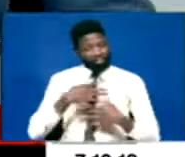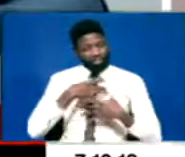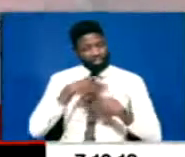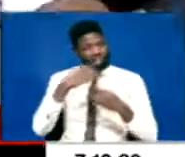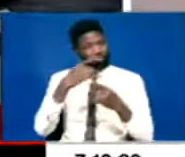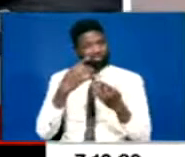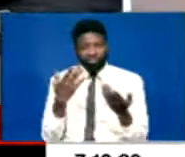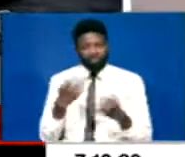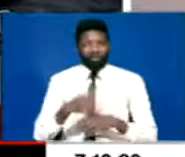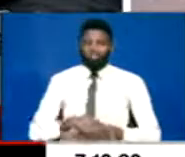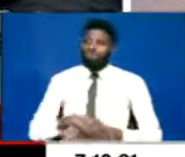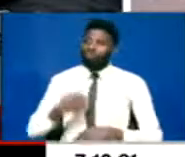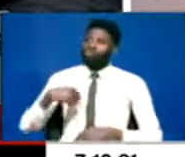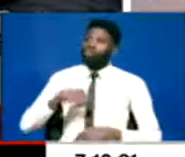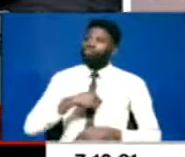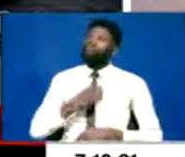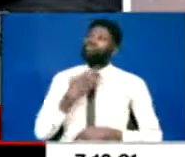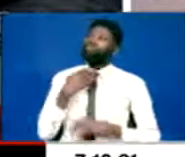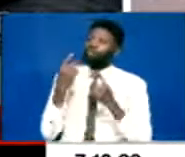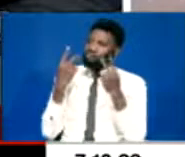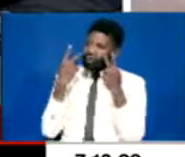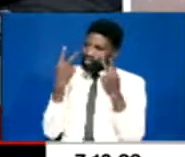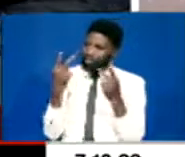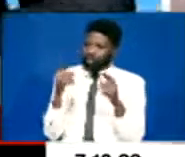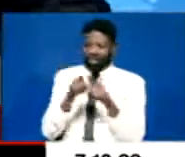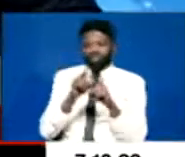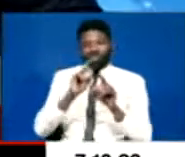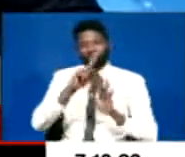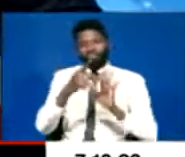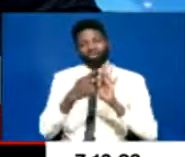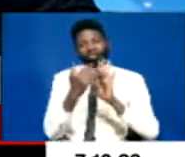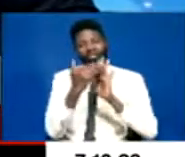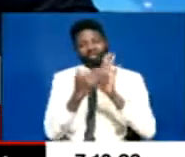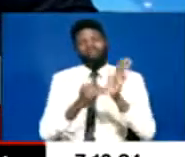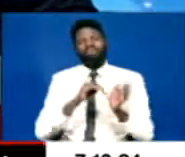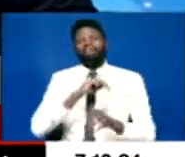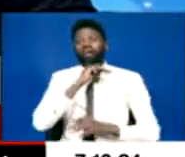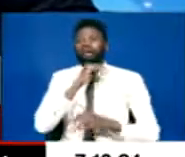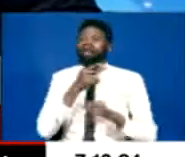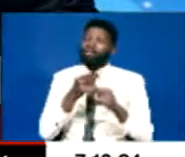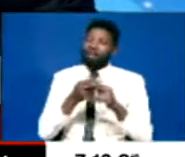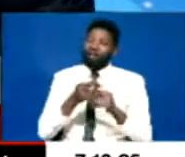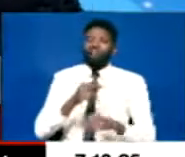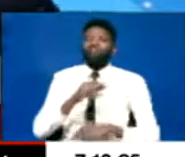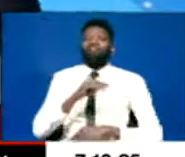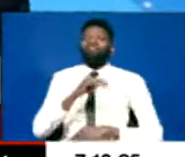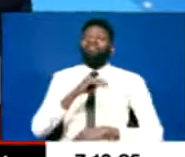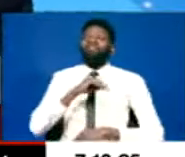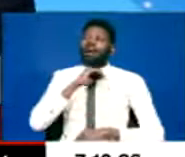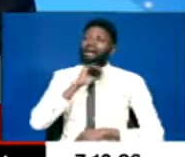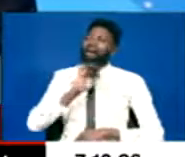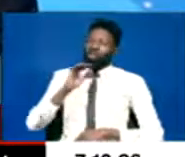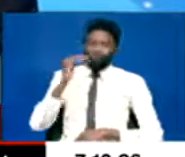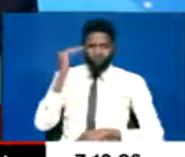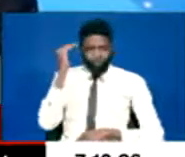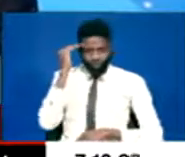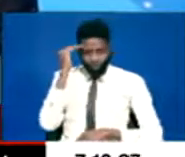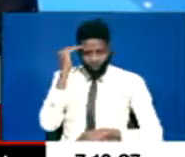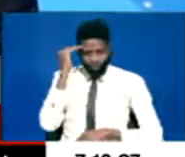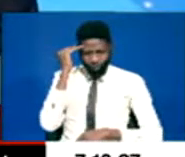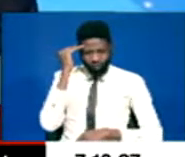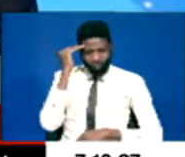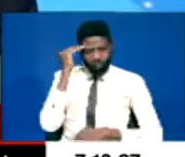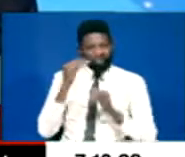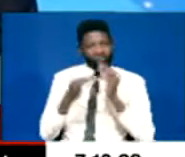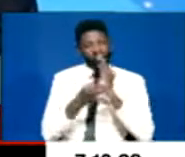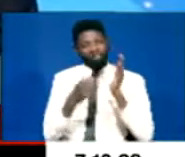have a deeper look at the profile of Raila Odinga. The name Raila Amolo Odinga is largely associated with opposition politics. Following